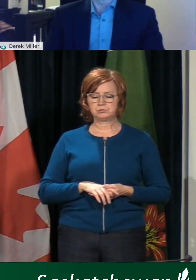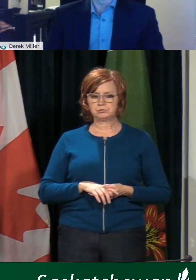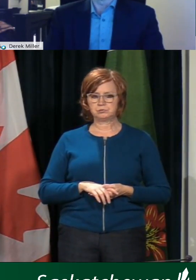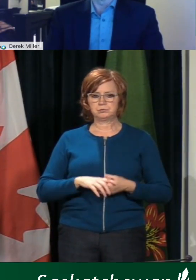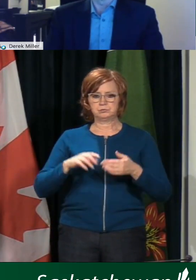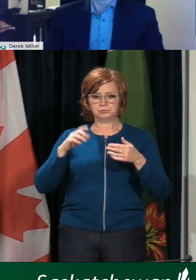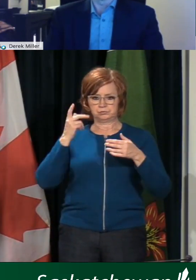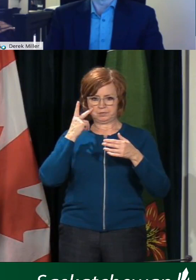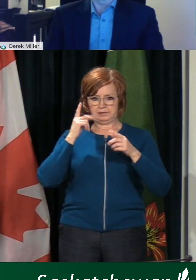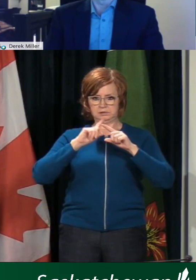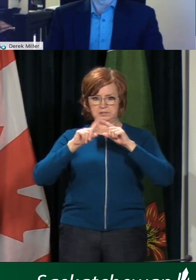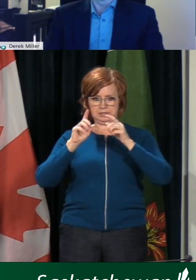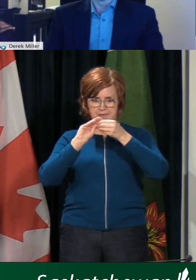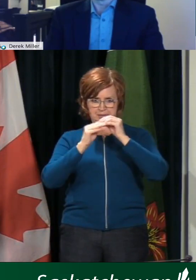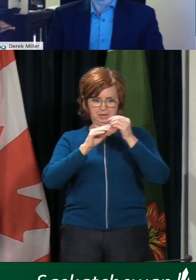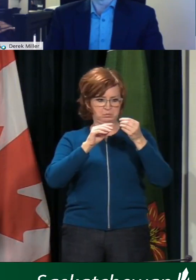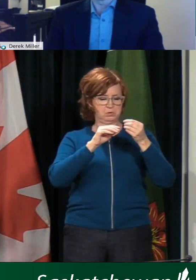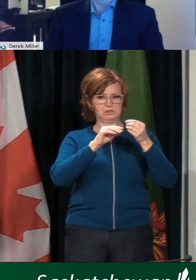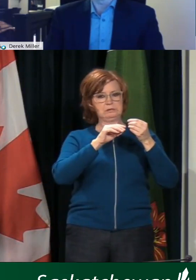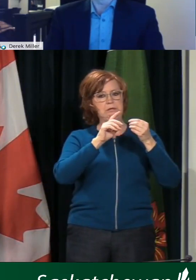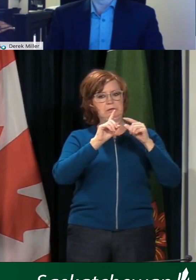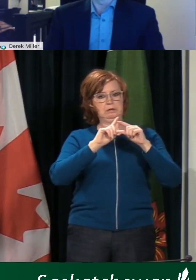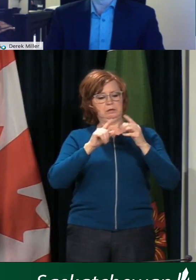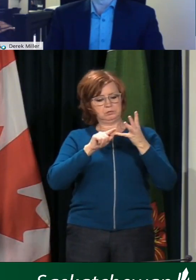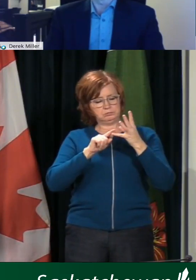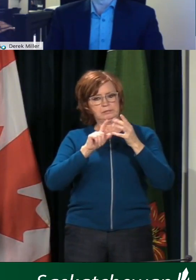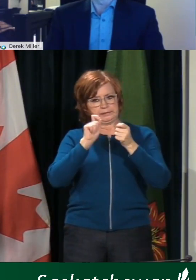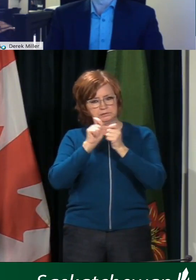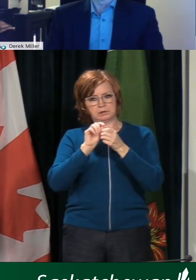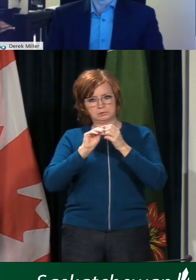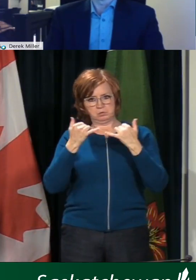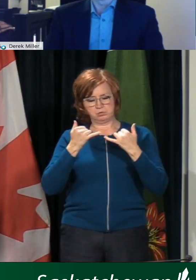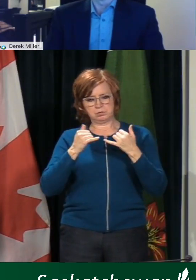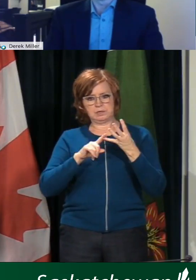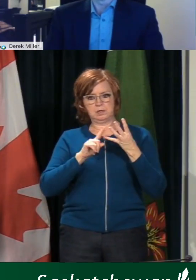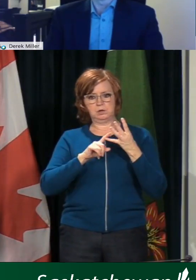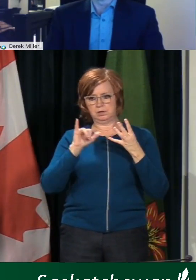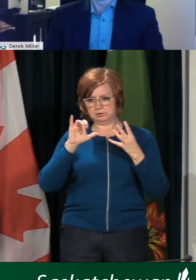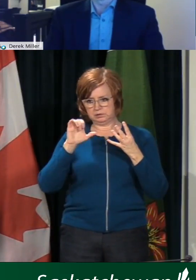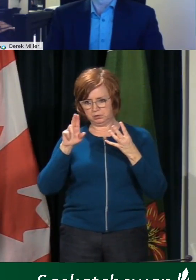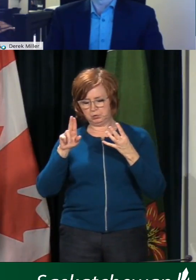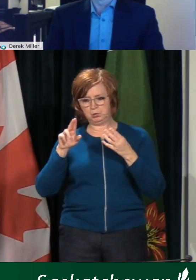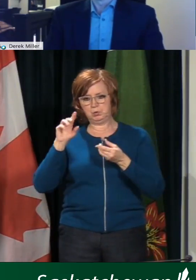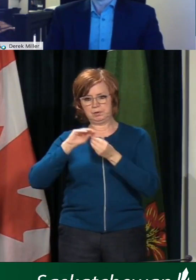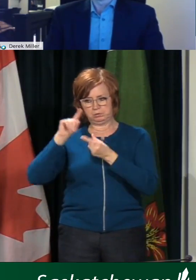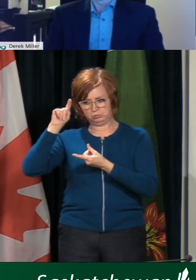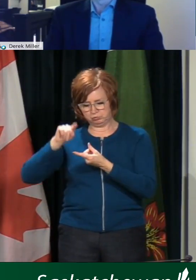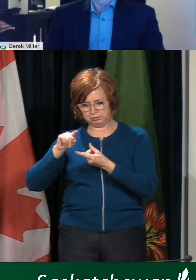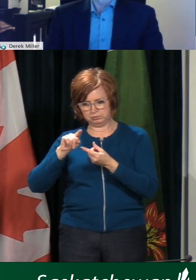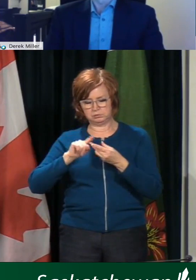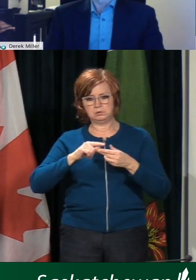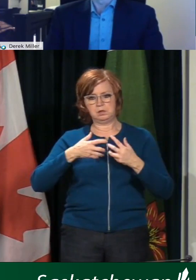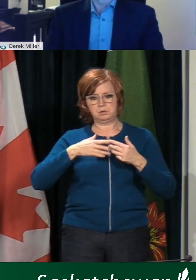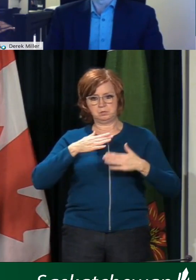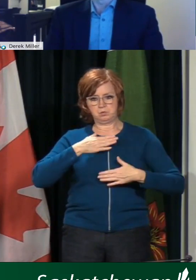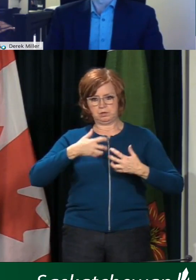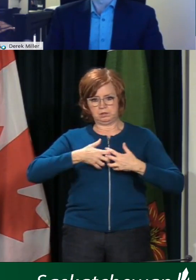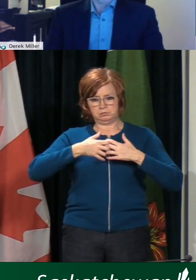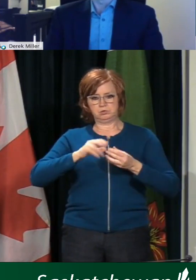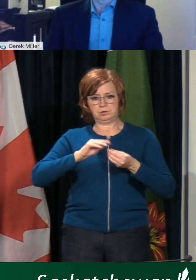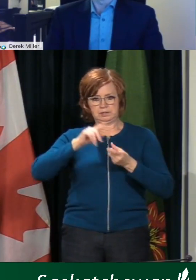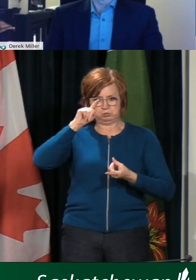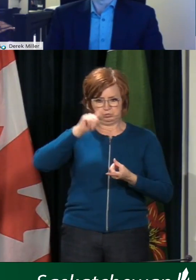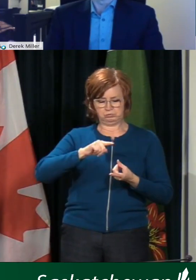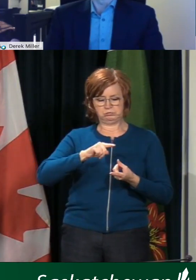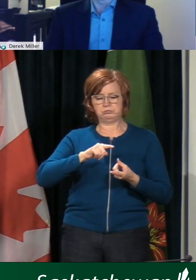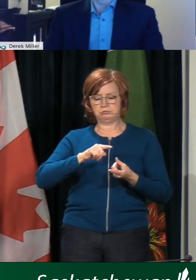figures and in terms of acute beds, ICU, and ventilators be reduced. So we are